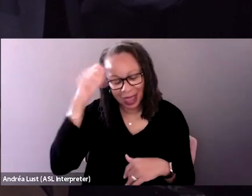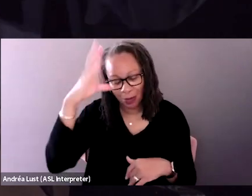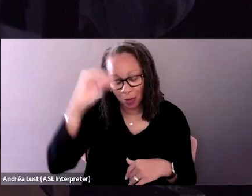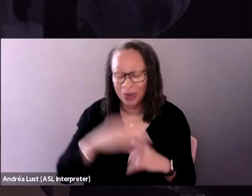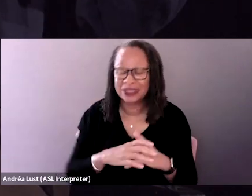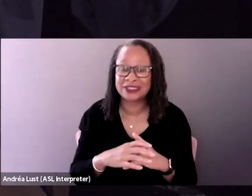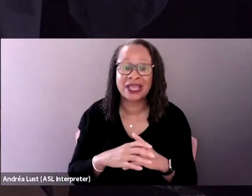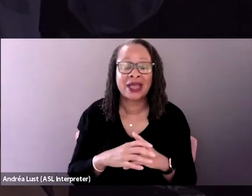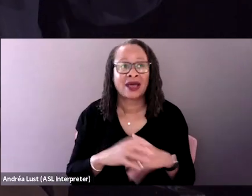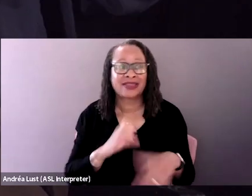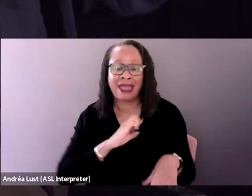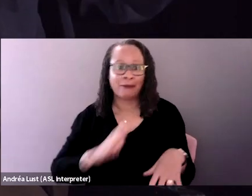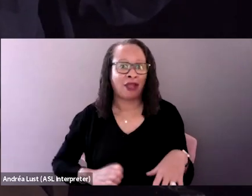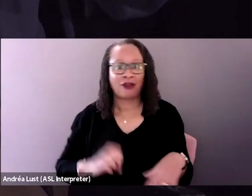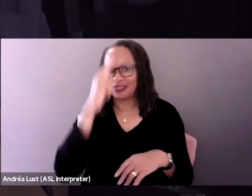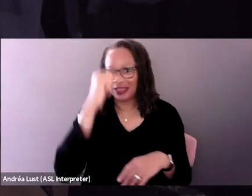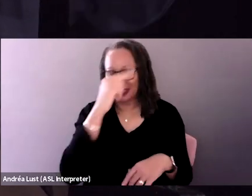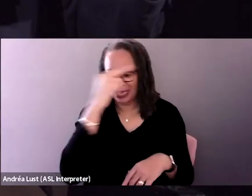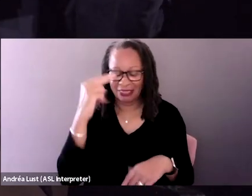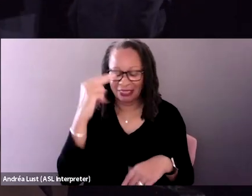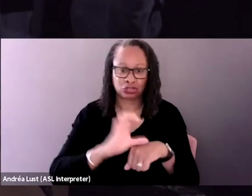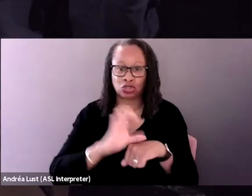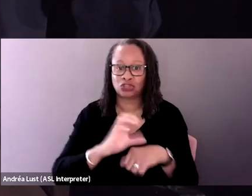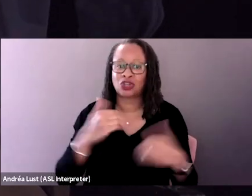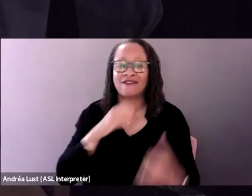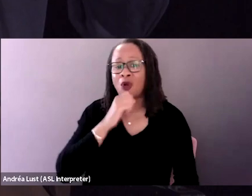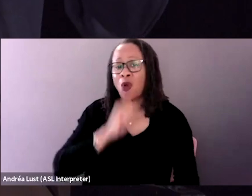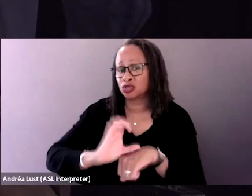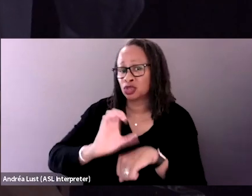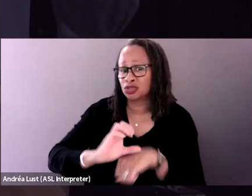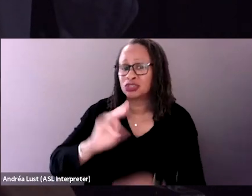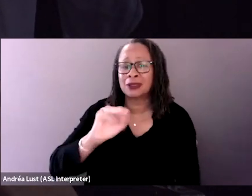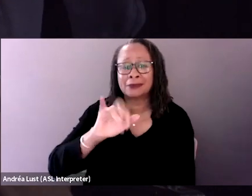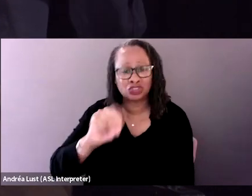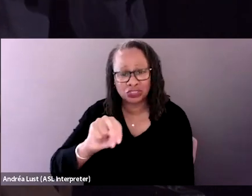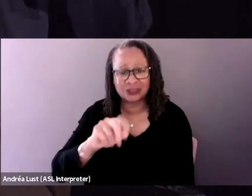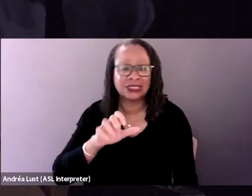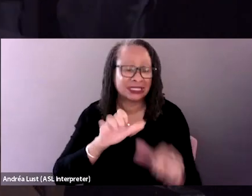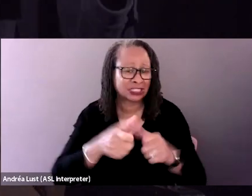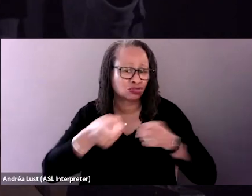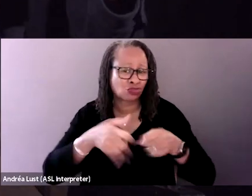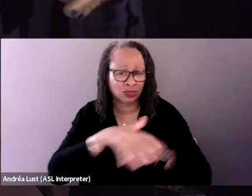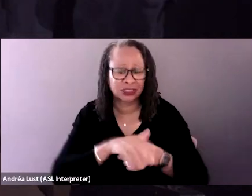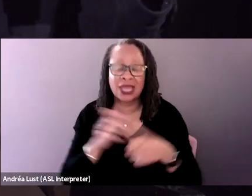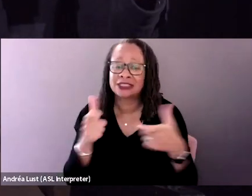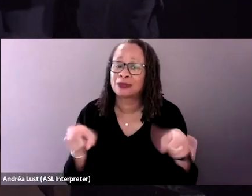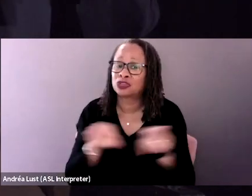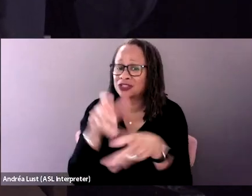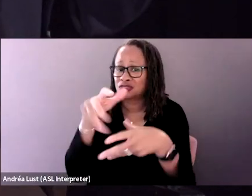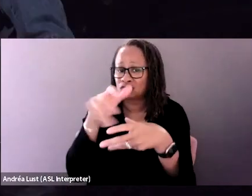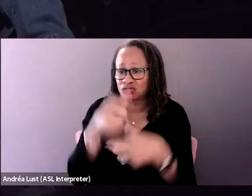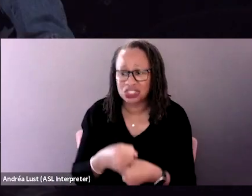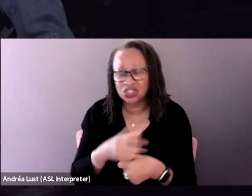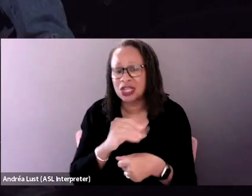still salient in the missions and the old churches as much as the traditions and culture